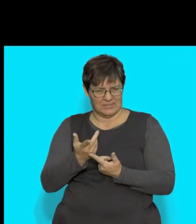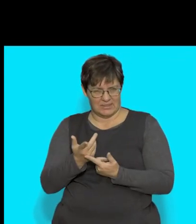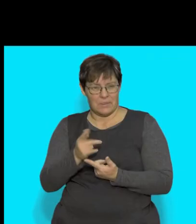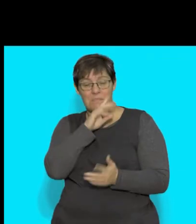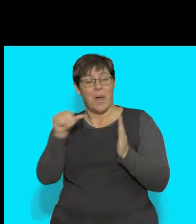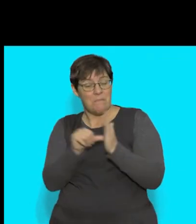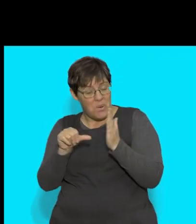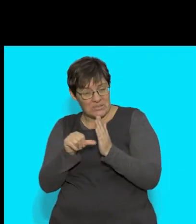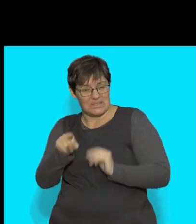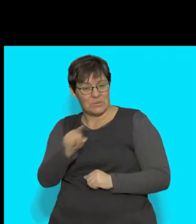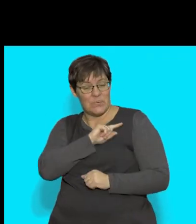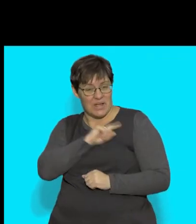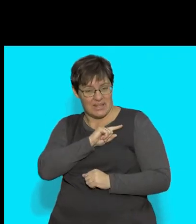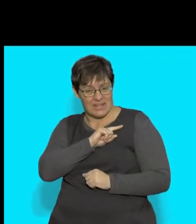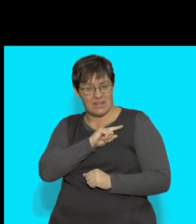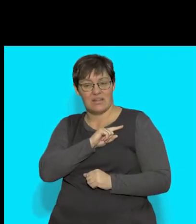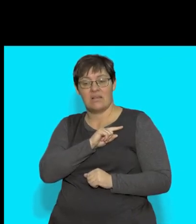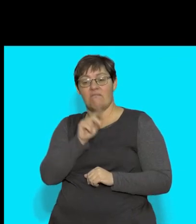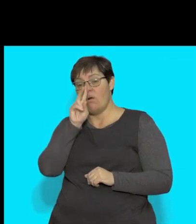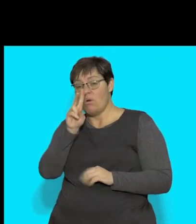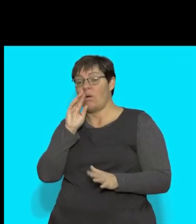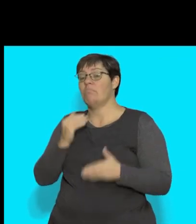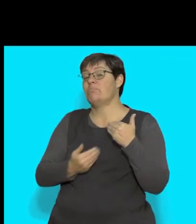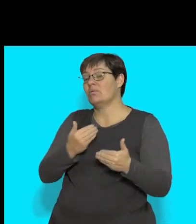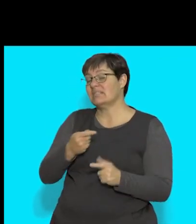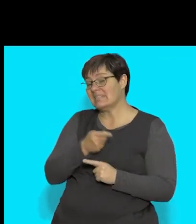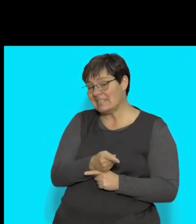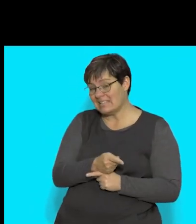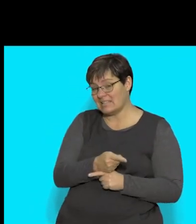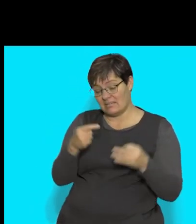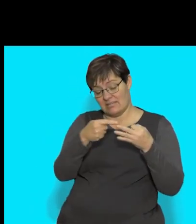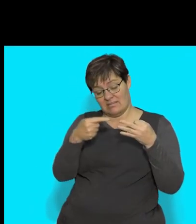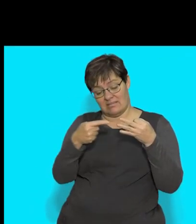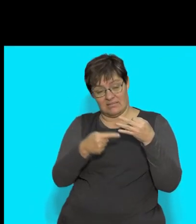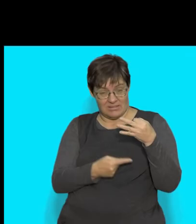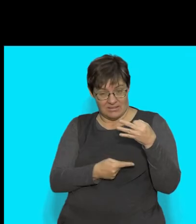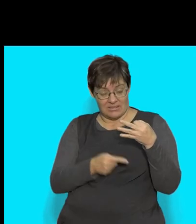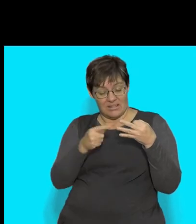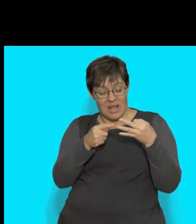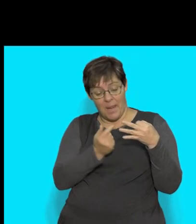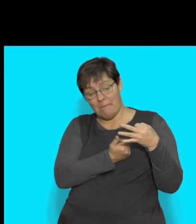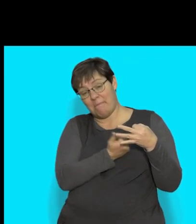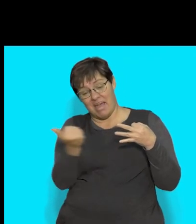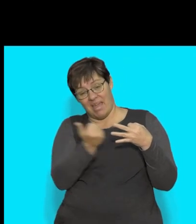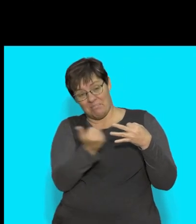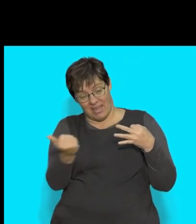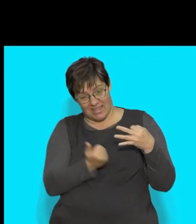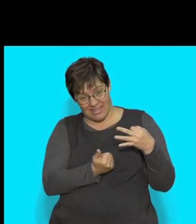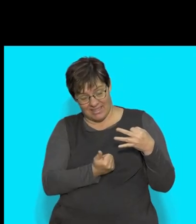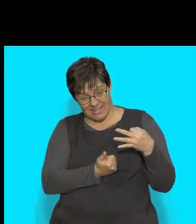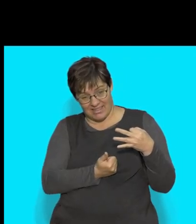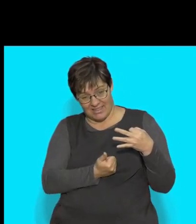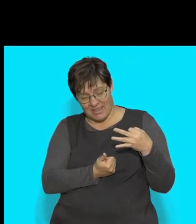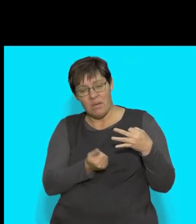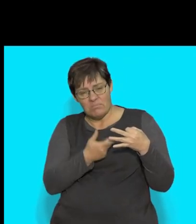really important because why? When we looked at the processes over here, tubular reabsorption, if we go back